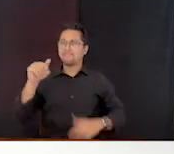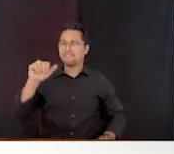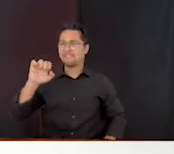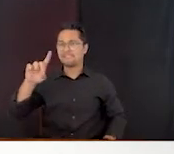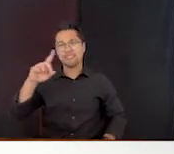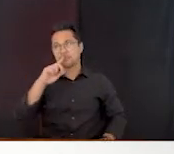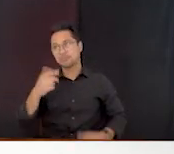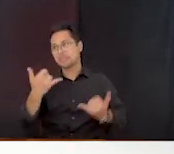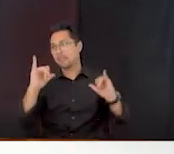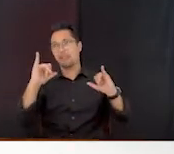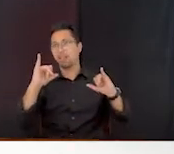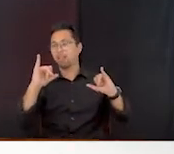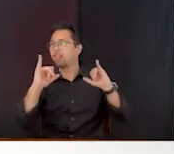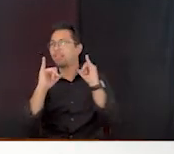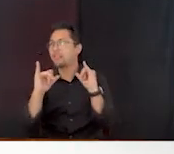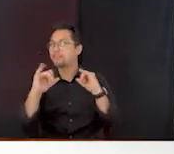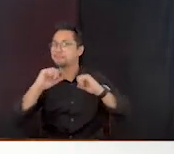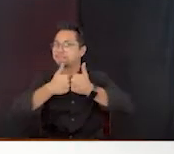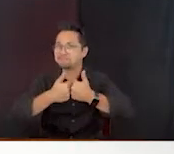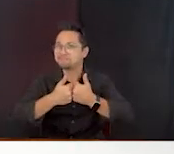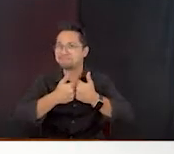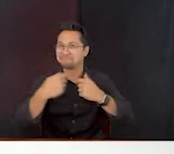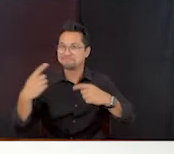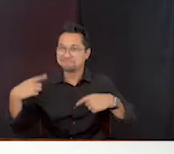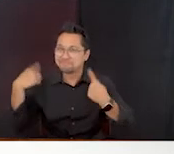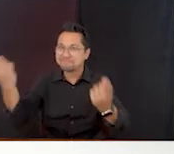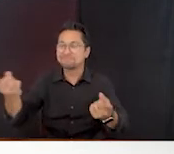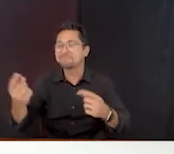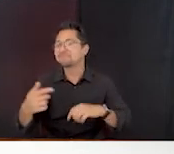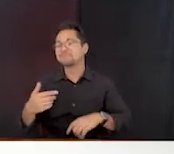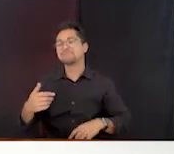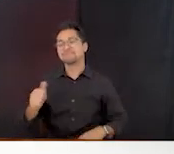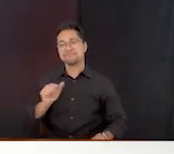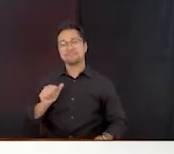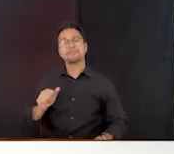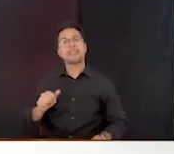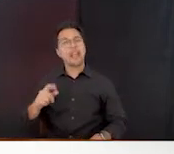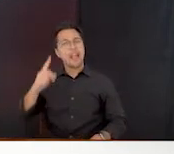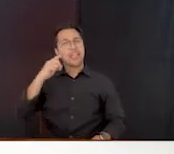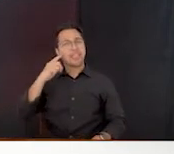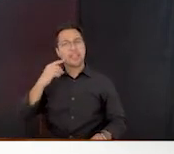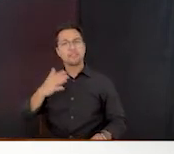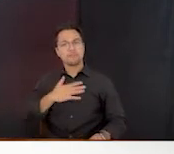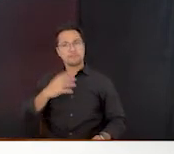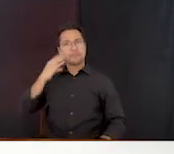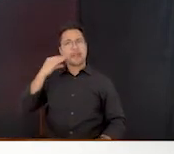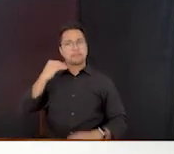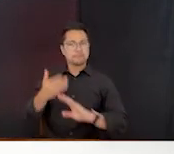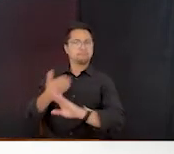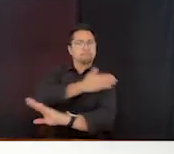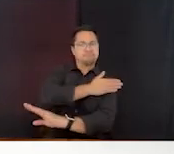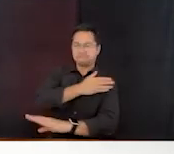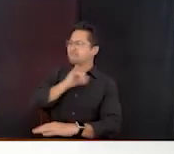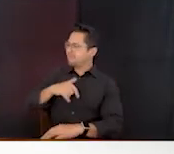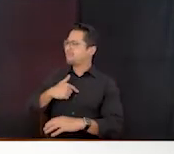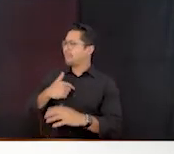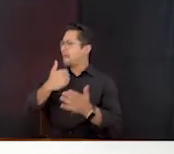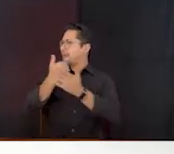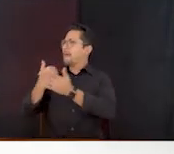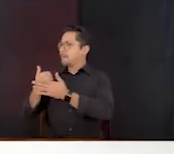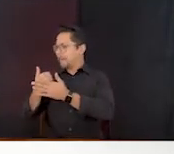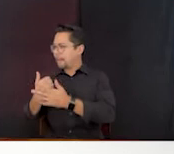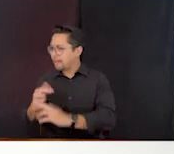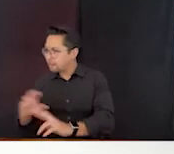So this didn't make it any easier, but in a way I think my past challenges helped prepare me for that. One of the easier